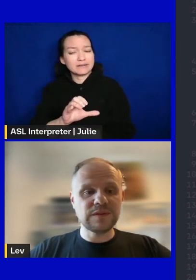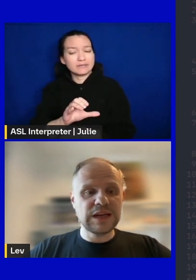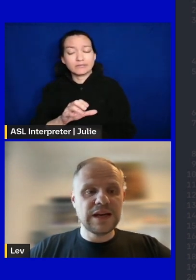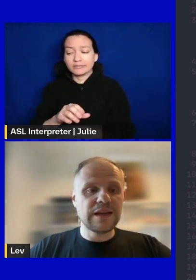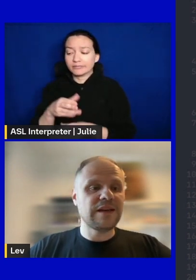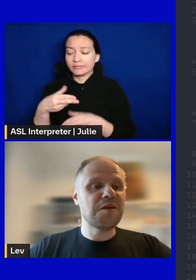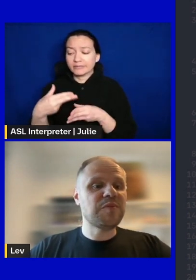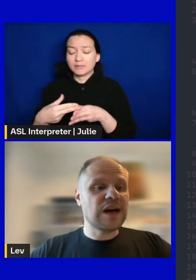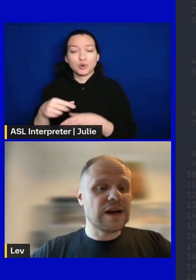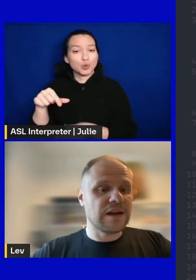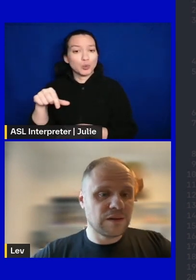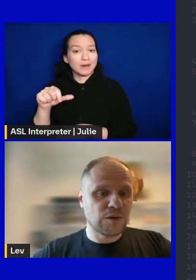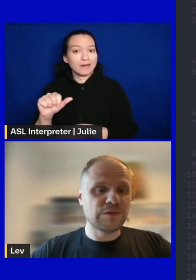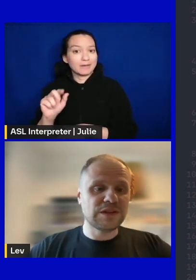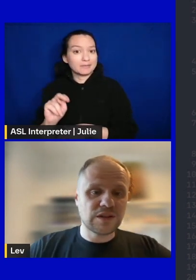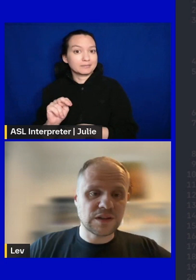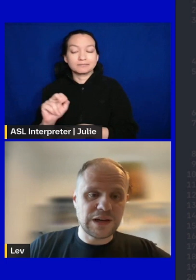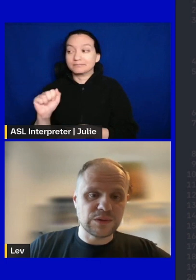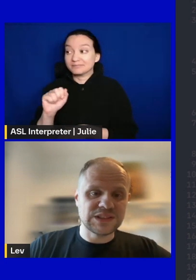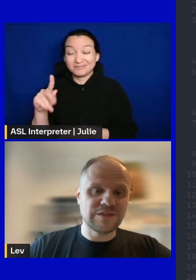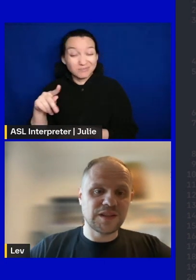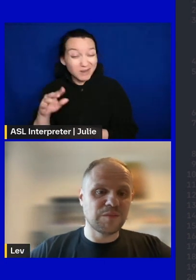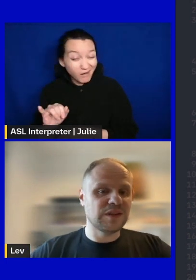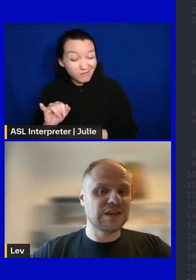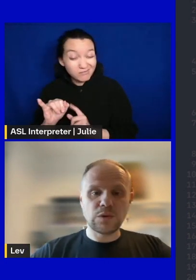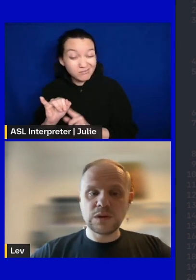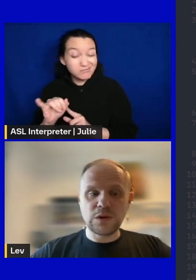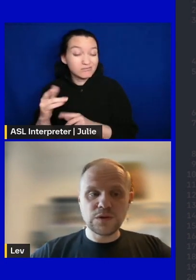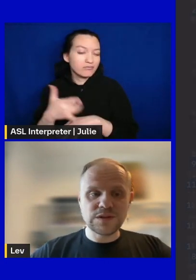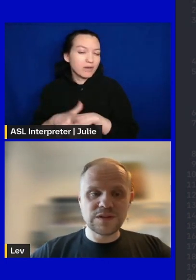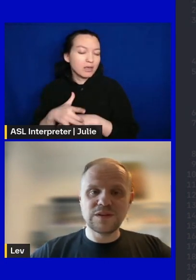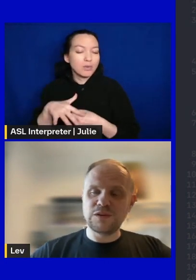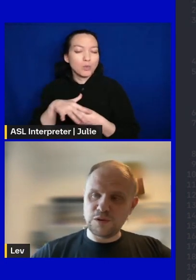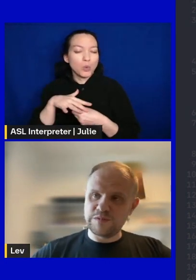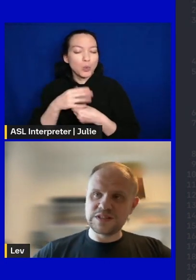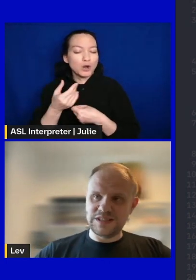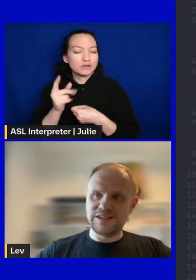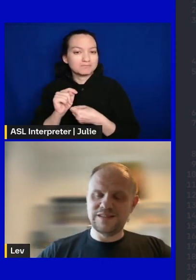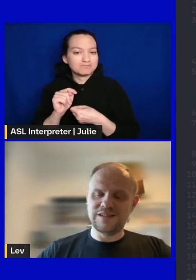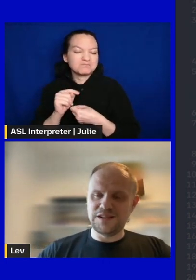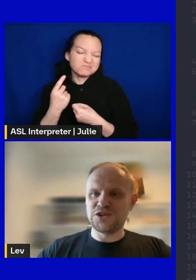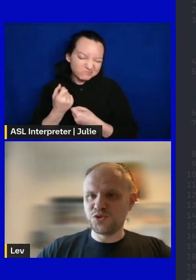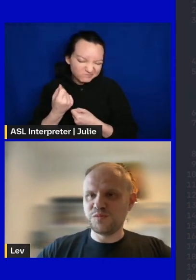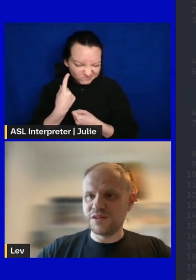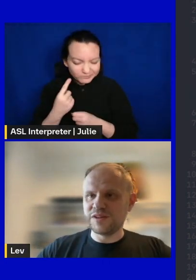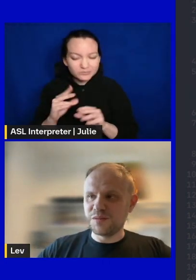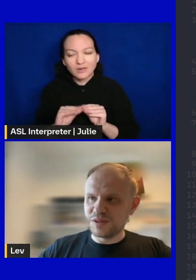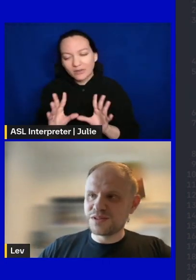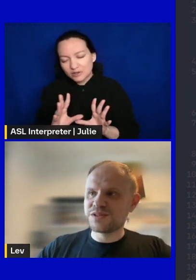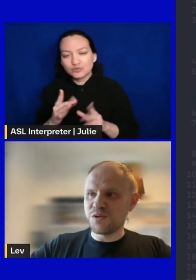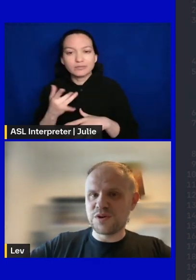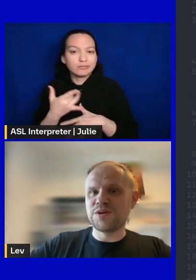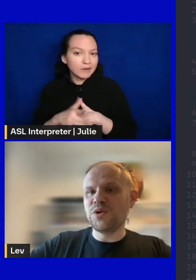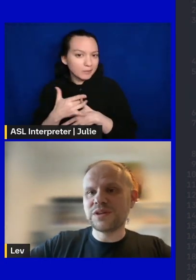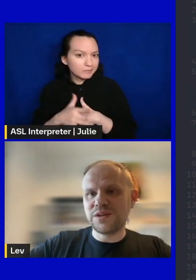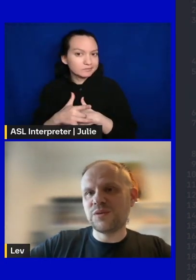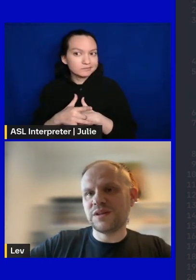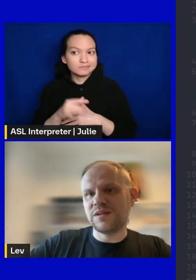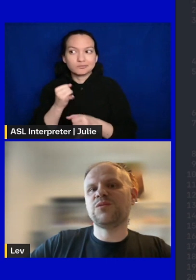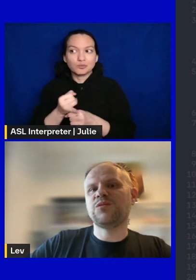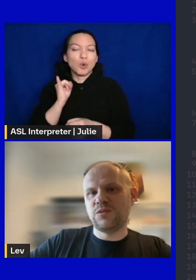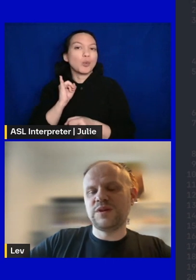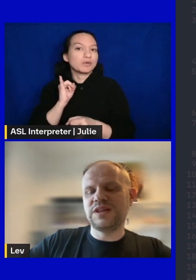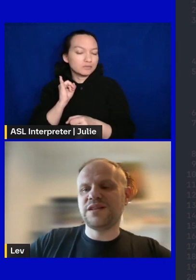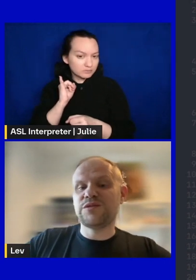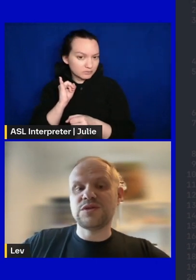QA-env. The API of the Terra Cloud is available at localhost. Obviously, it should be available somewhere remotely